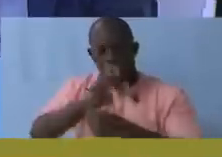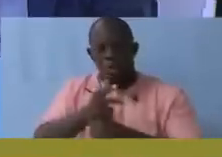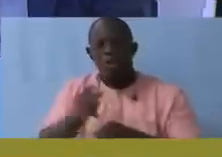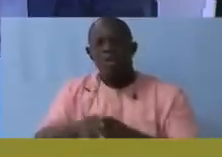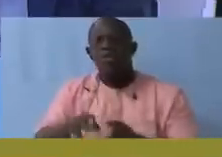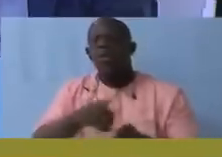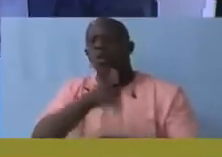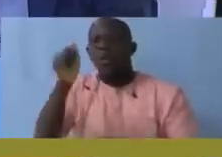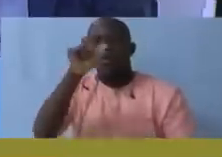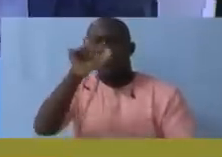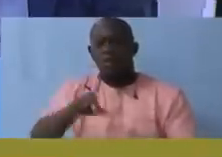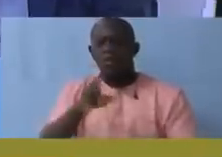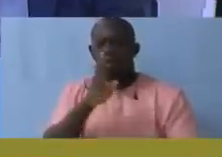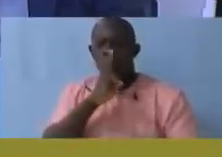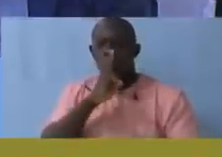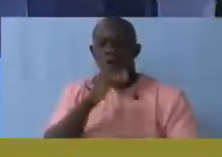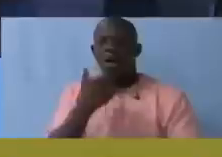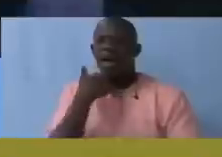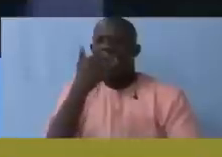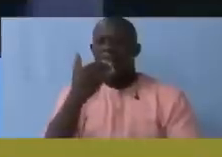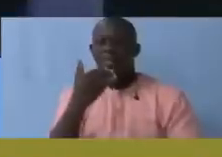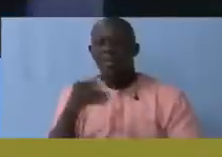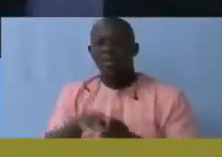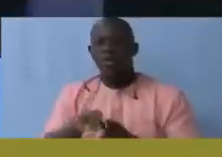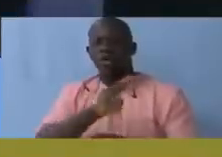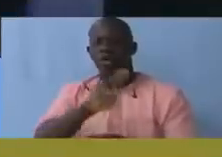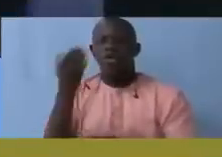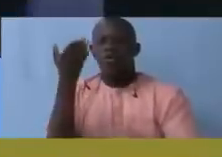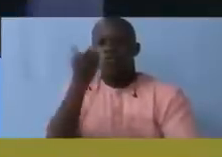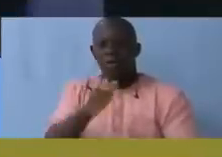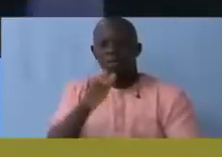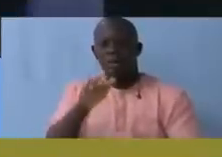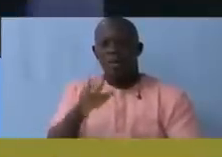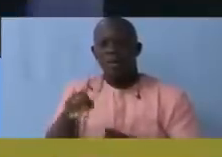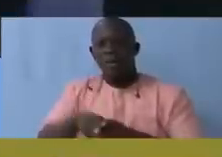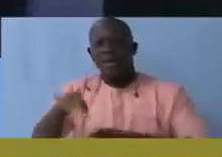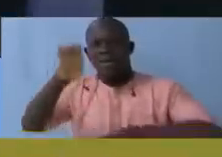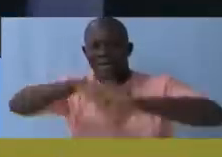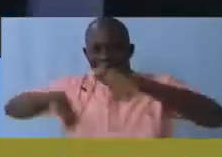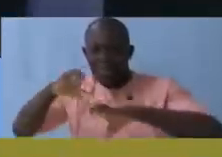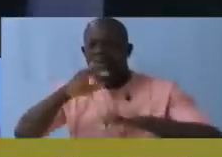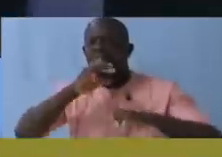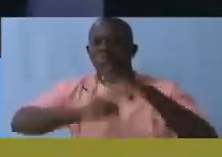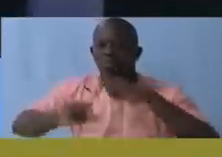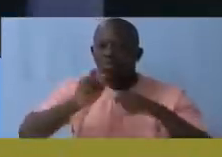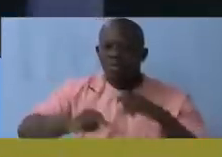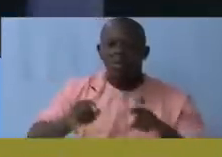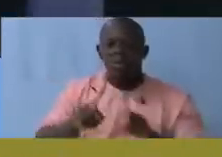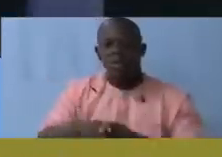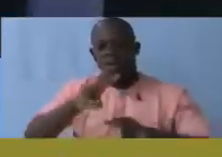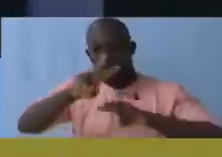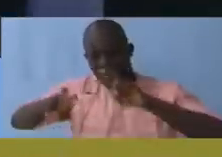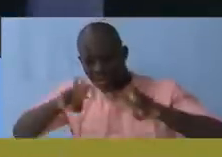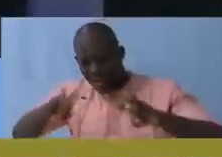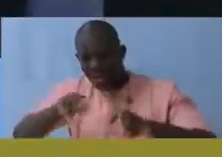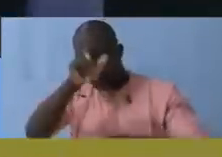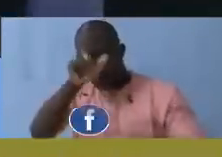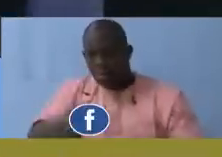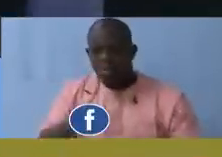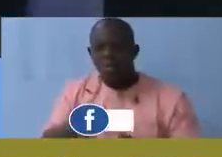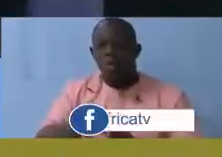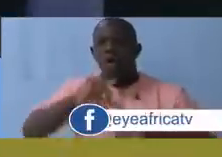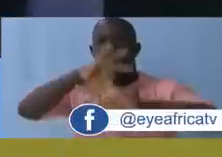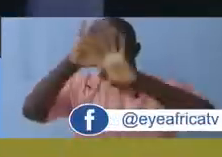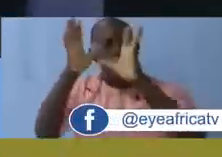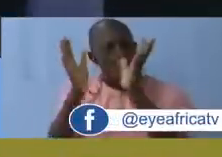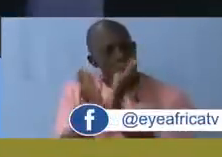could imagine. Not from the science, professor, the researchers, all over